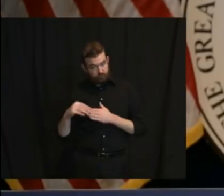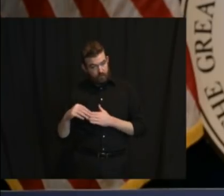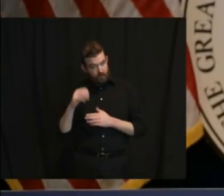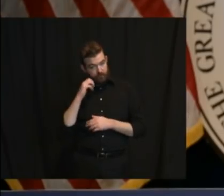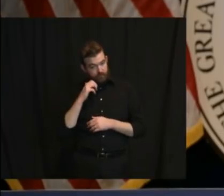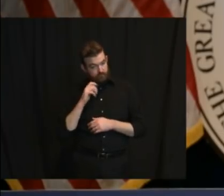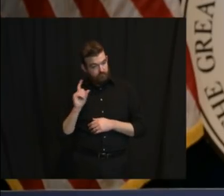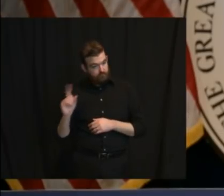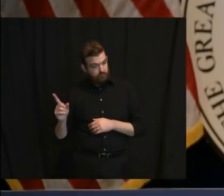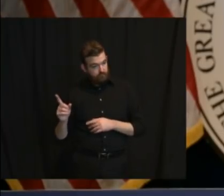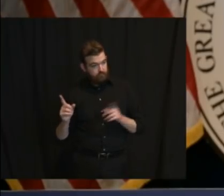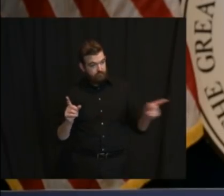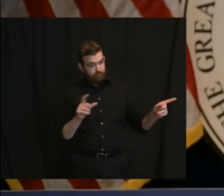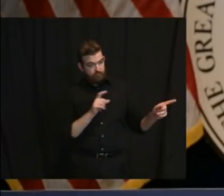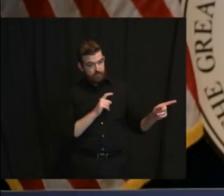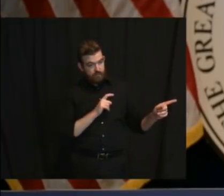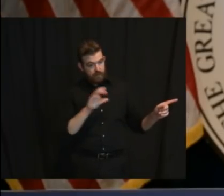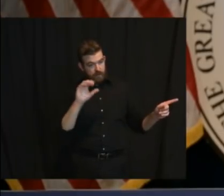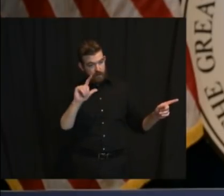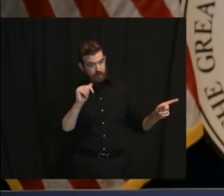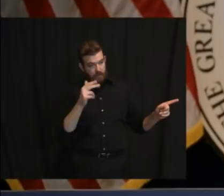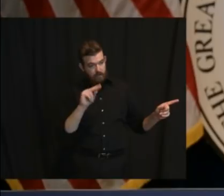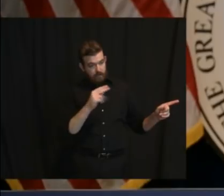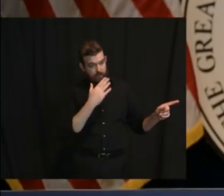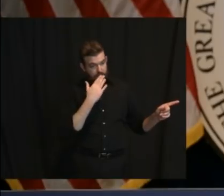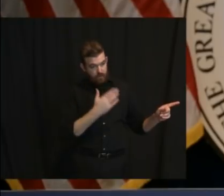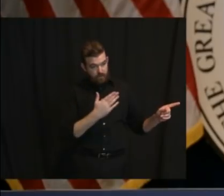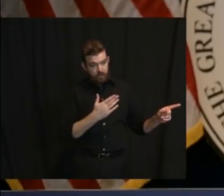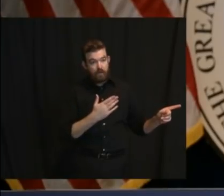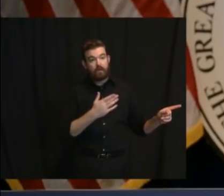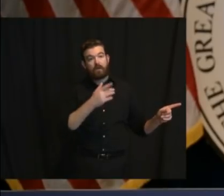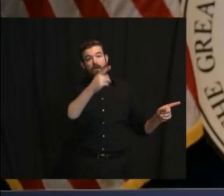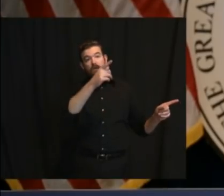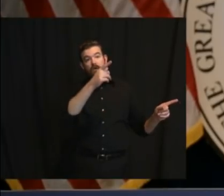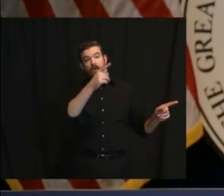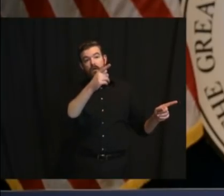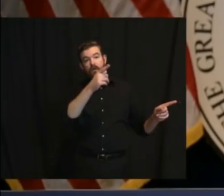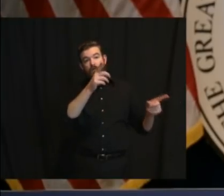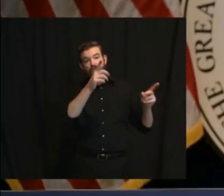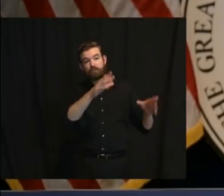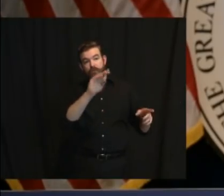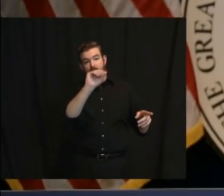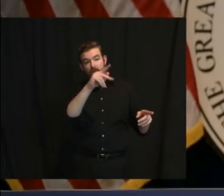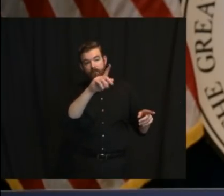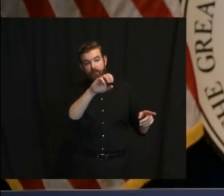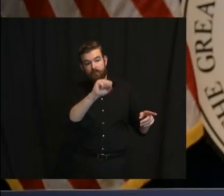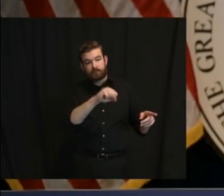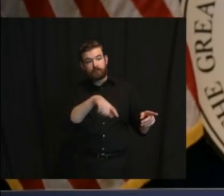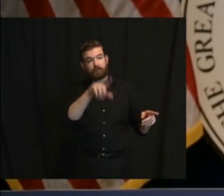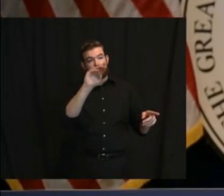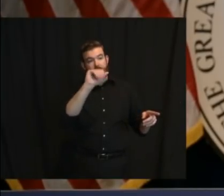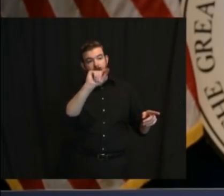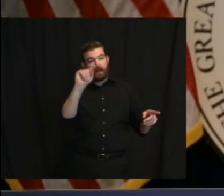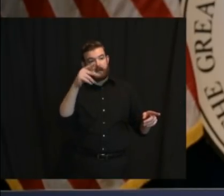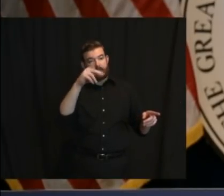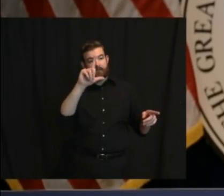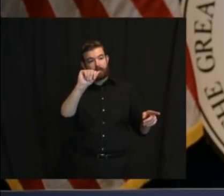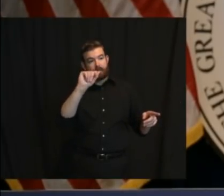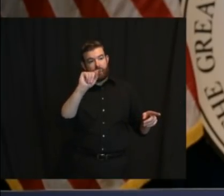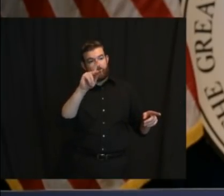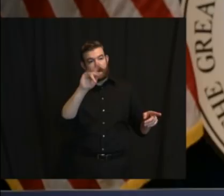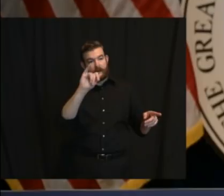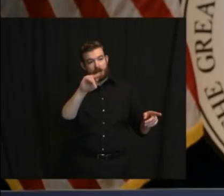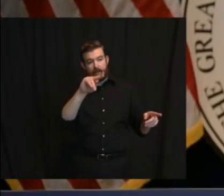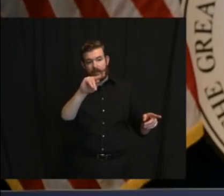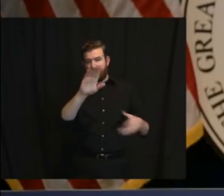likewise. Director Maples, Matt Plotkin, the whole team. Again, a couple of things. Housekeeping, number one, we'll be back here at